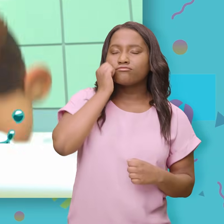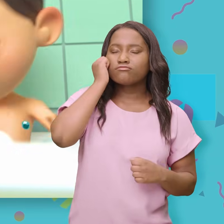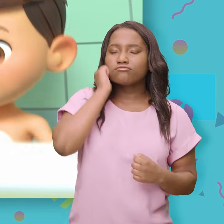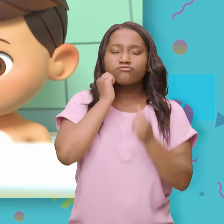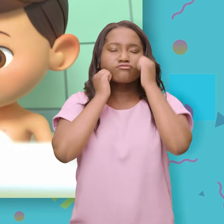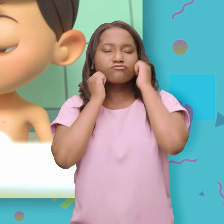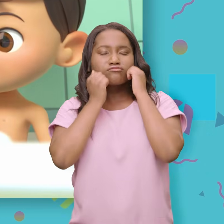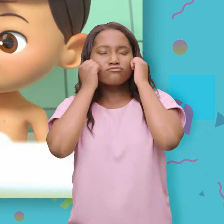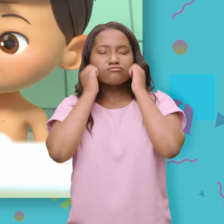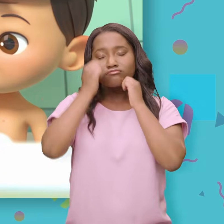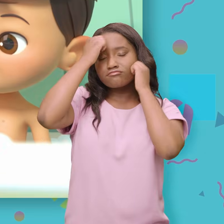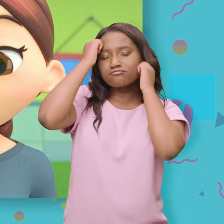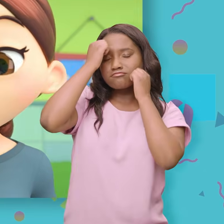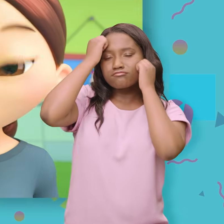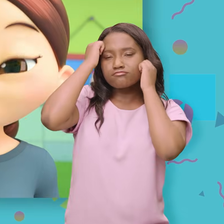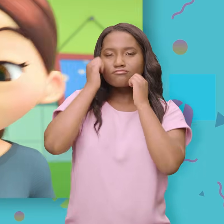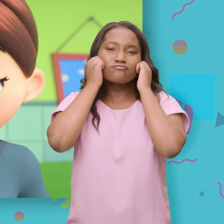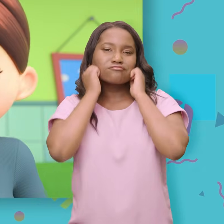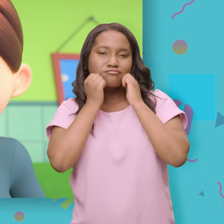my face.